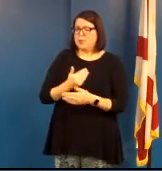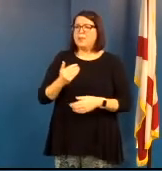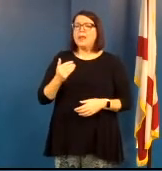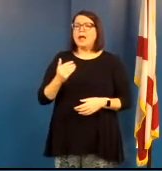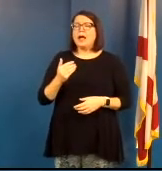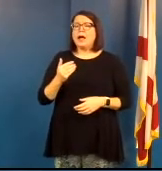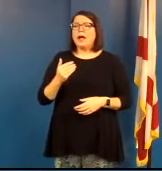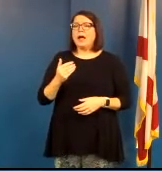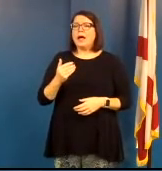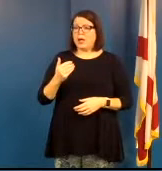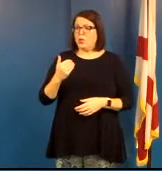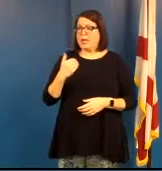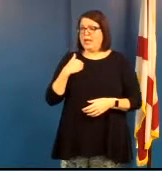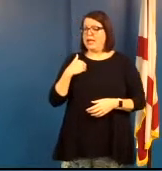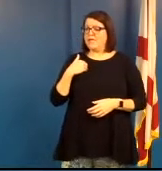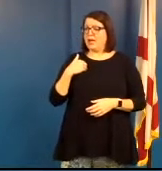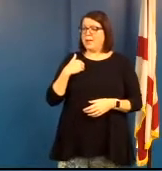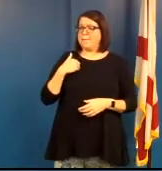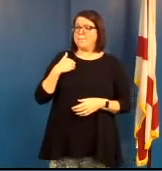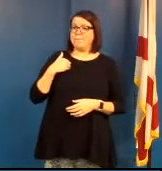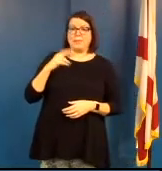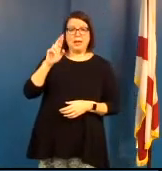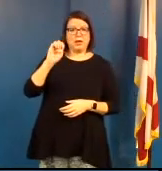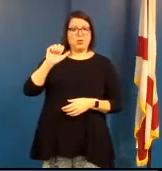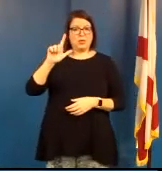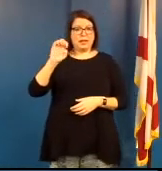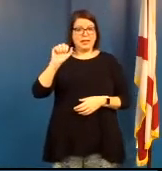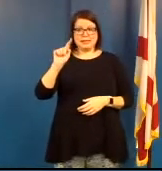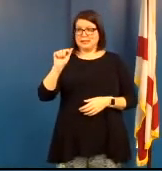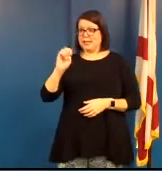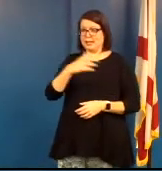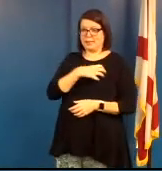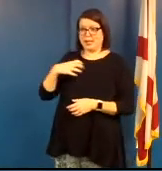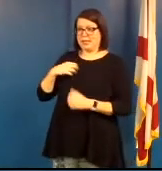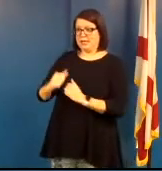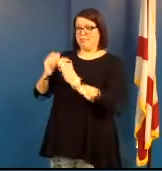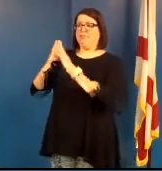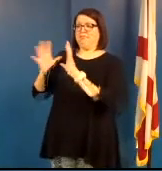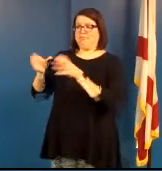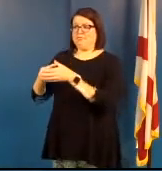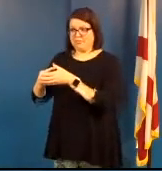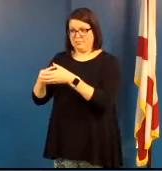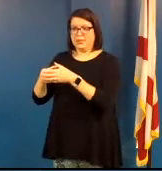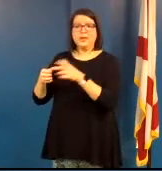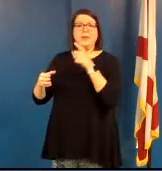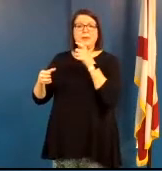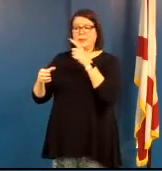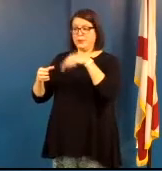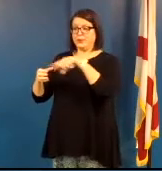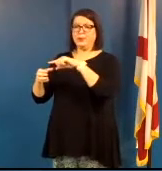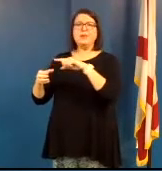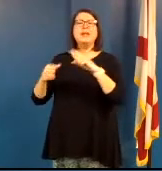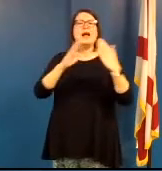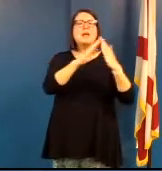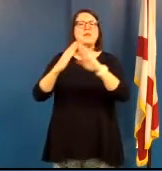there's been an ad hoc real estate committee that was formed with volunteers from the community. And we've had two meetings, one